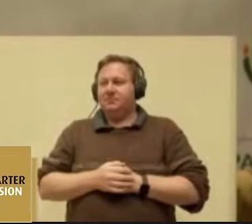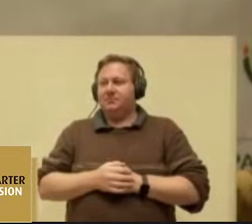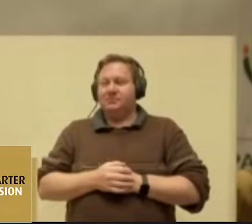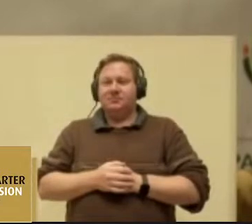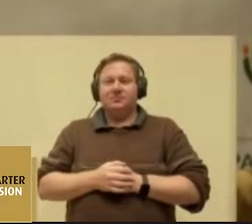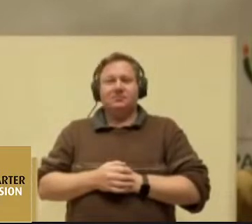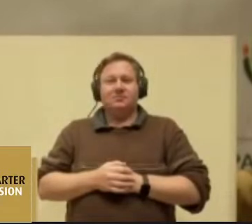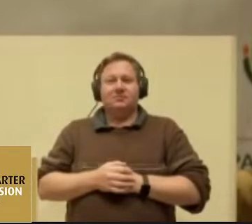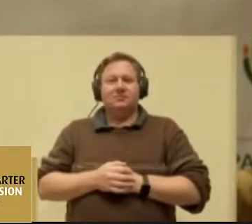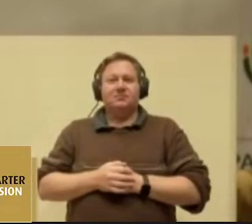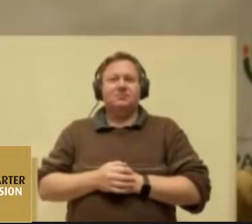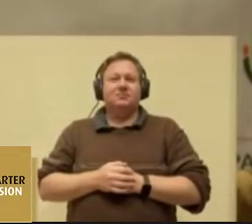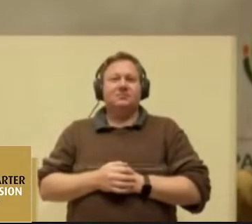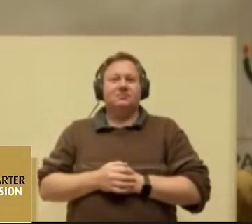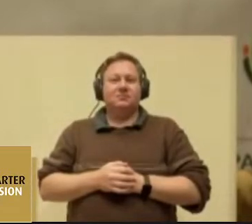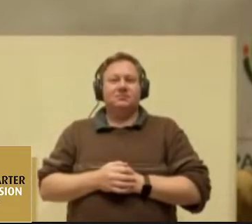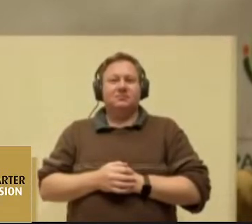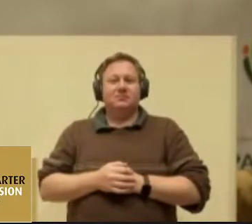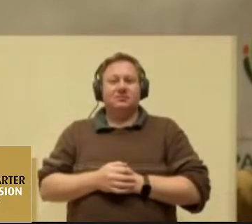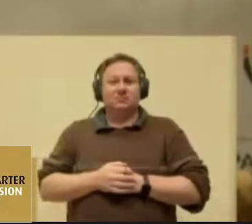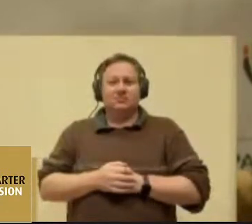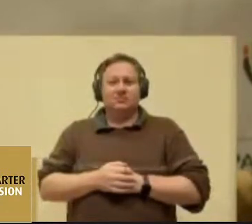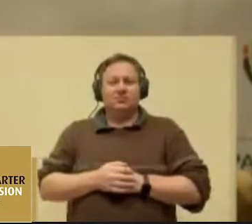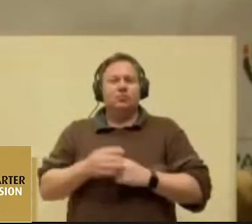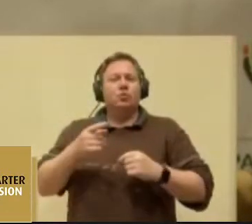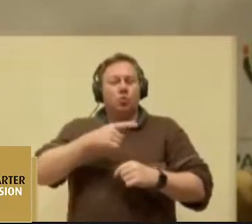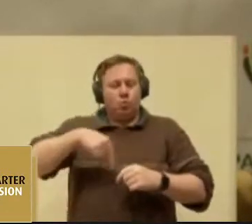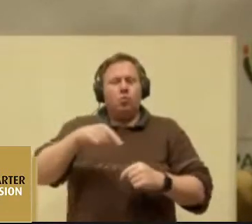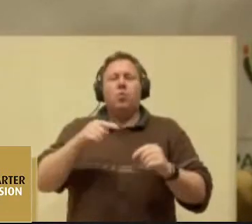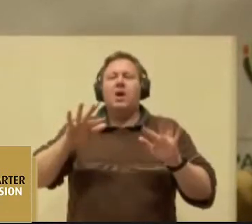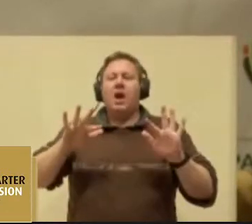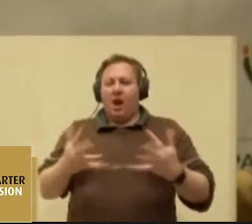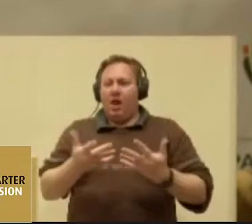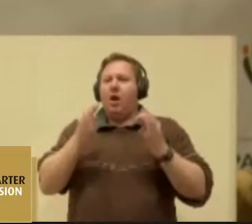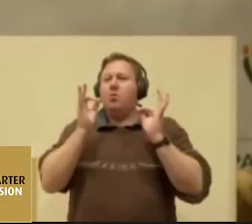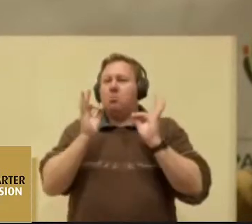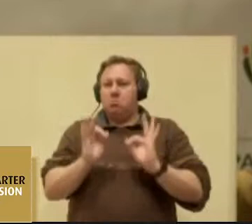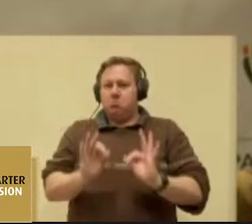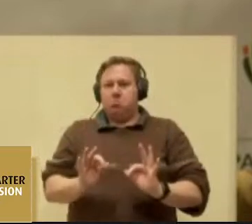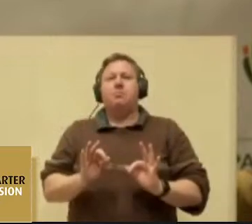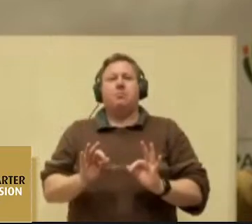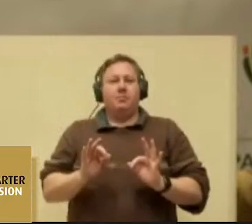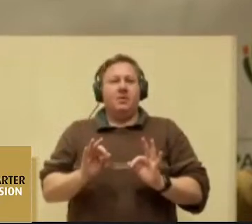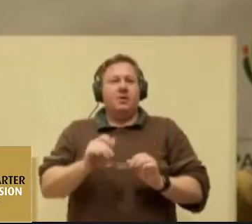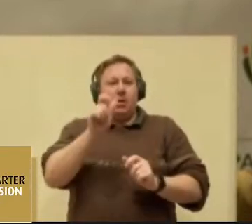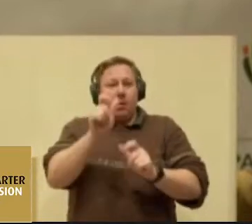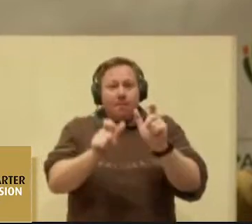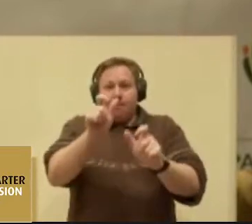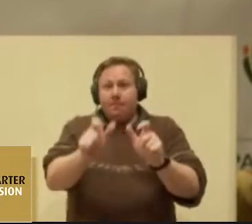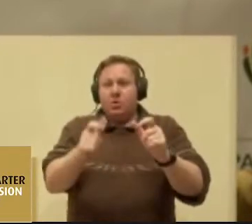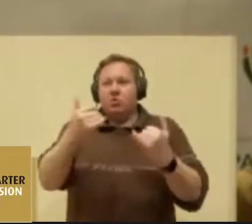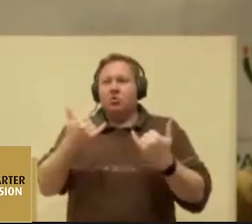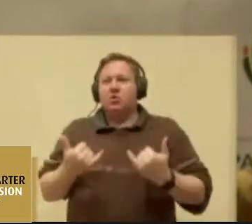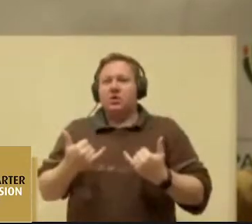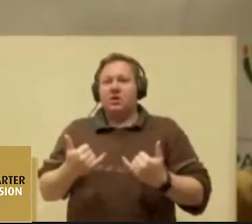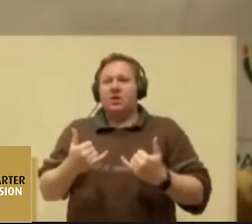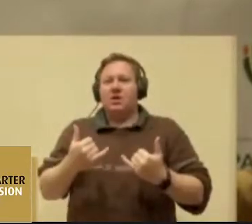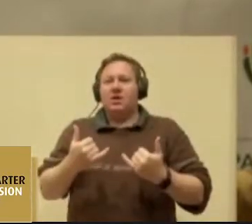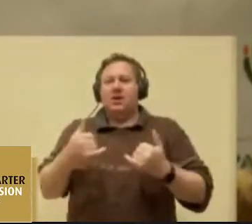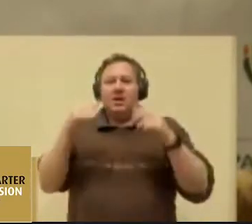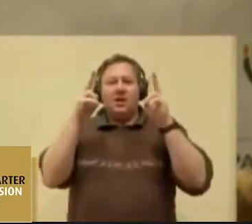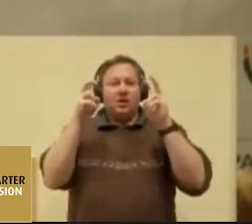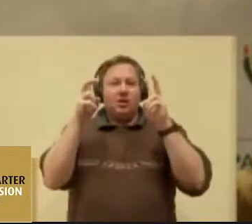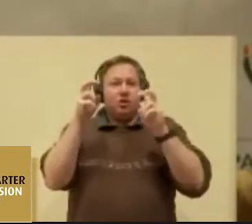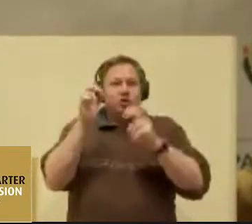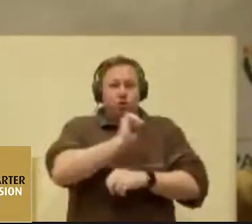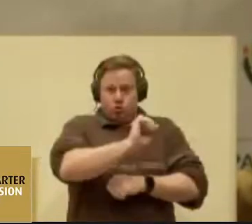we've deliberately allowed for the participants today to raise some of the issues that you